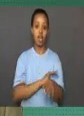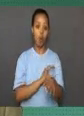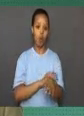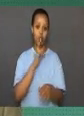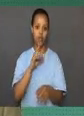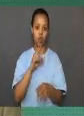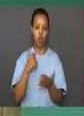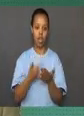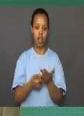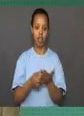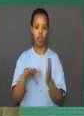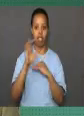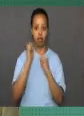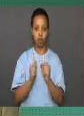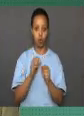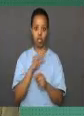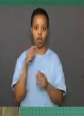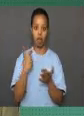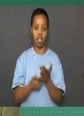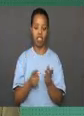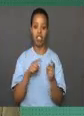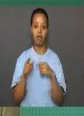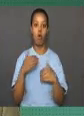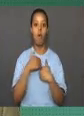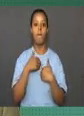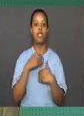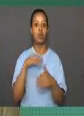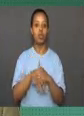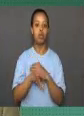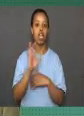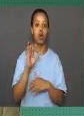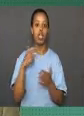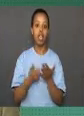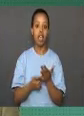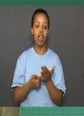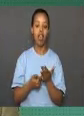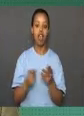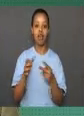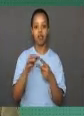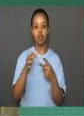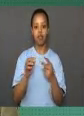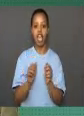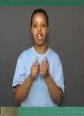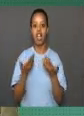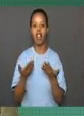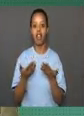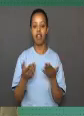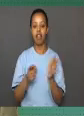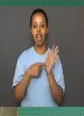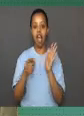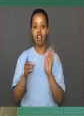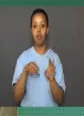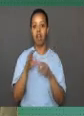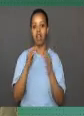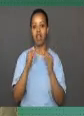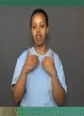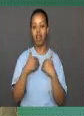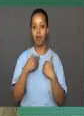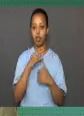Orientational stimulus compels animals to make a choice on how to act, which